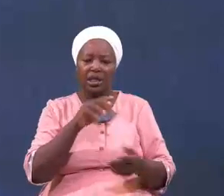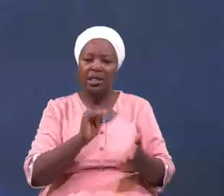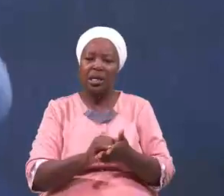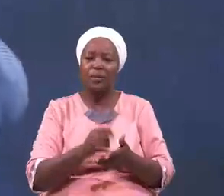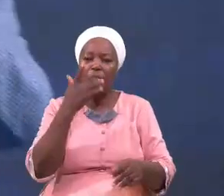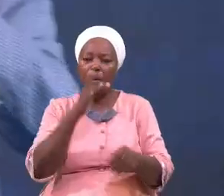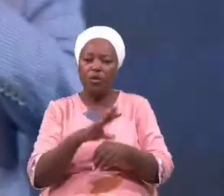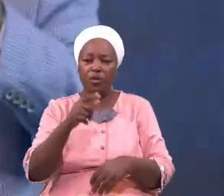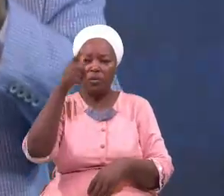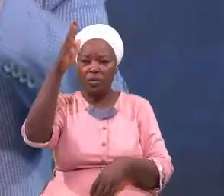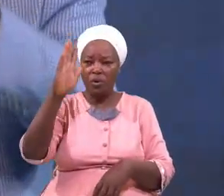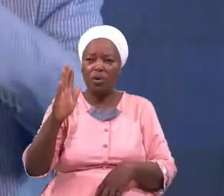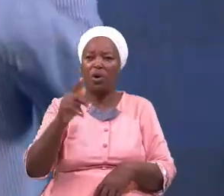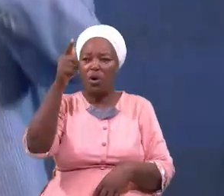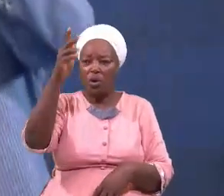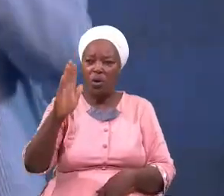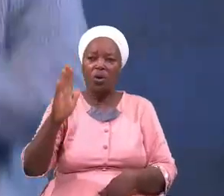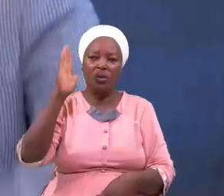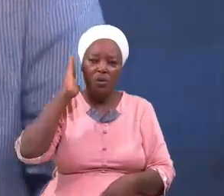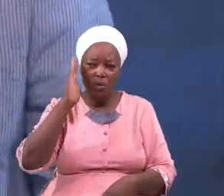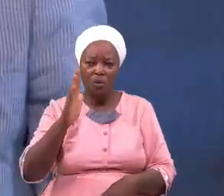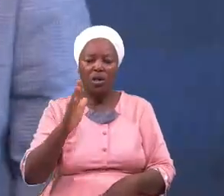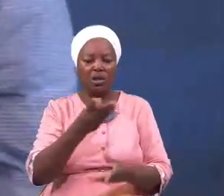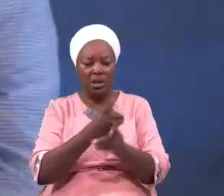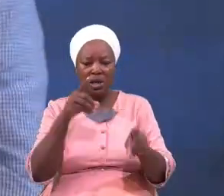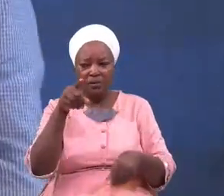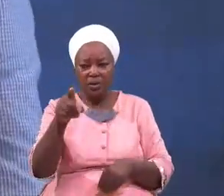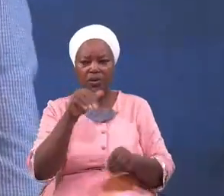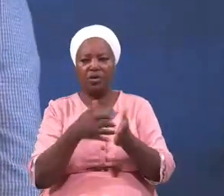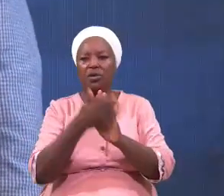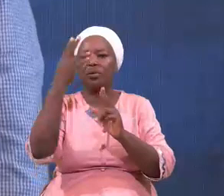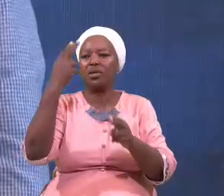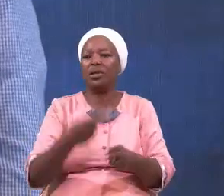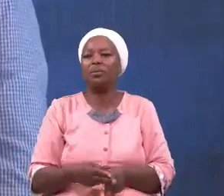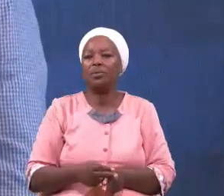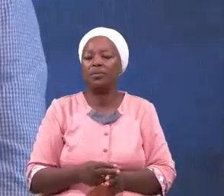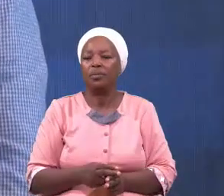of God. God will deliver you.